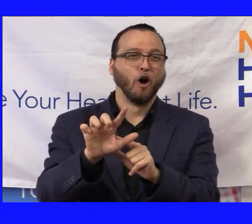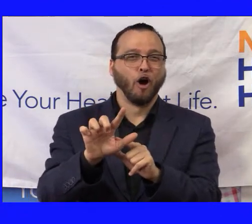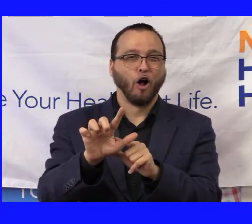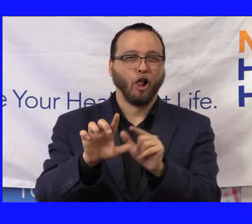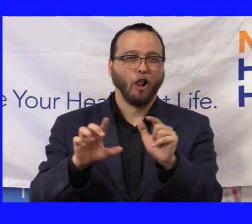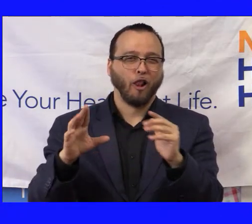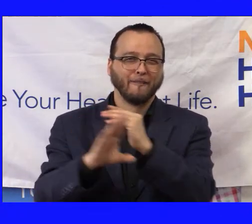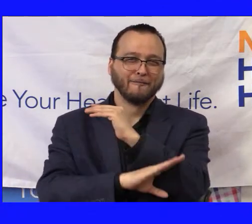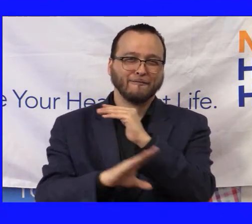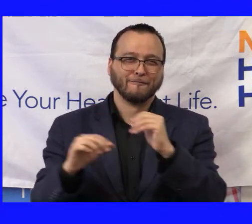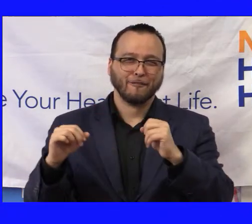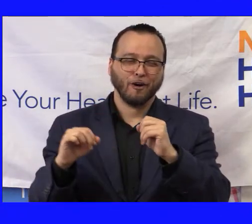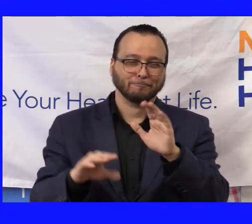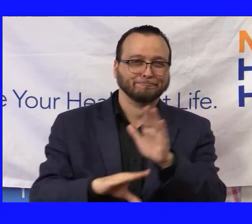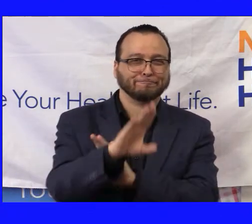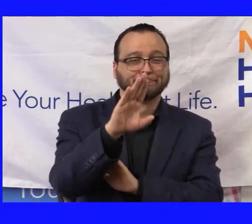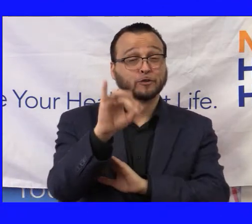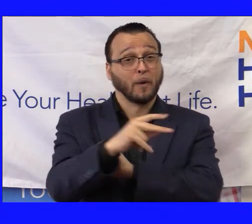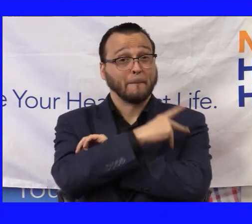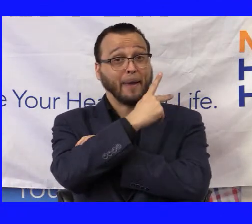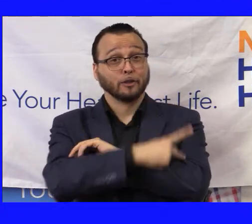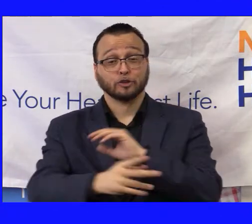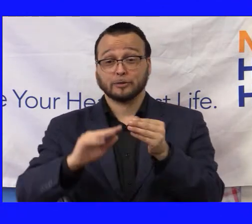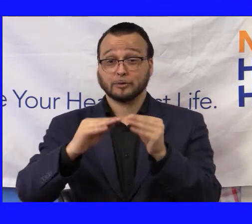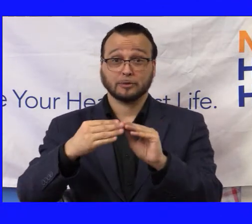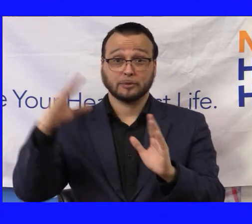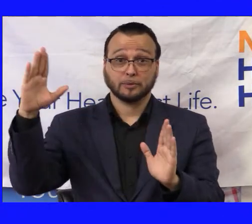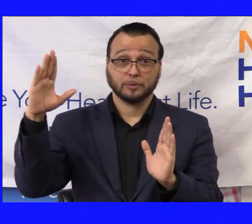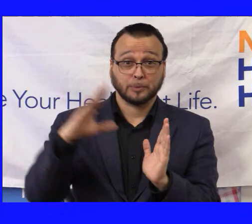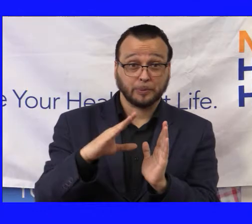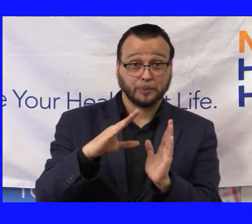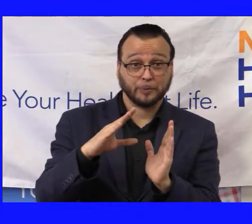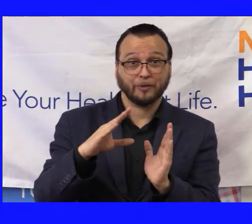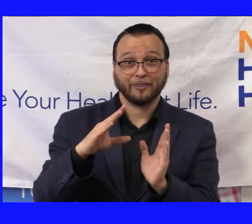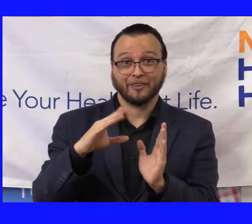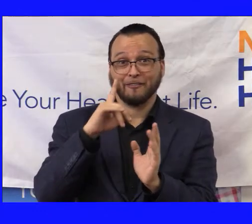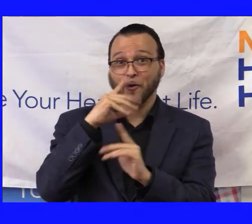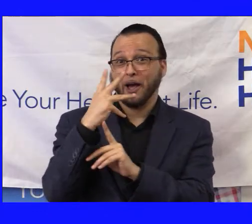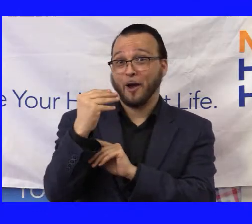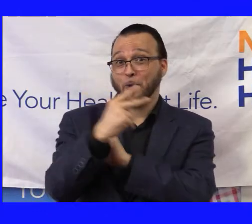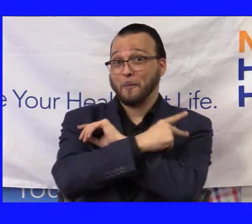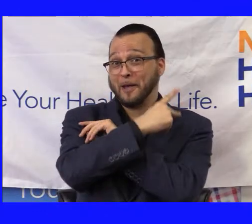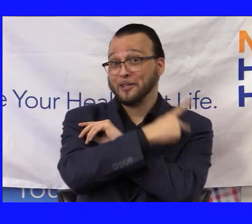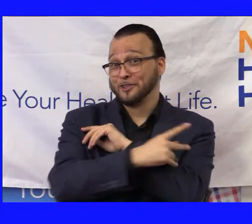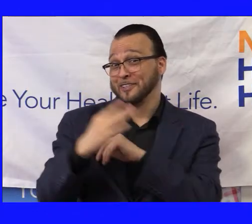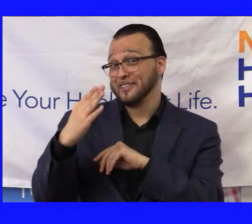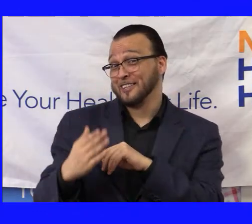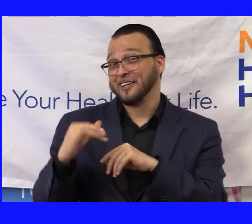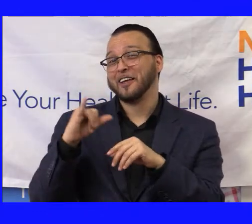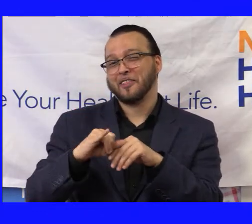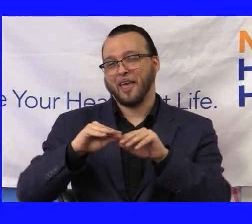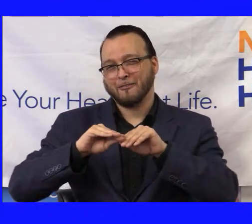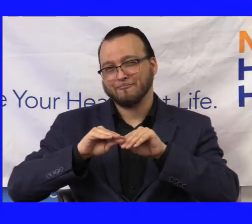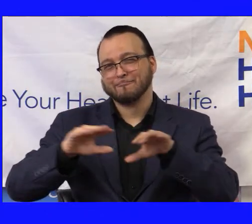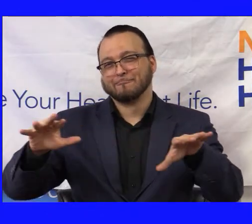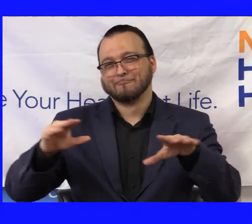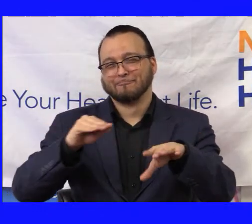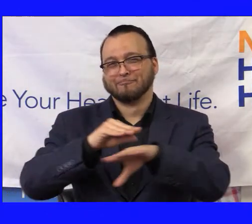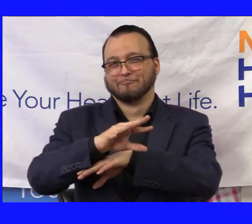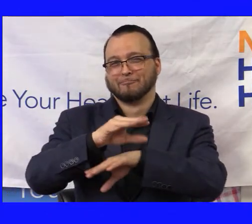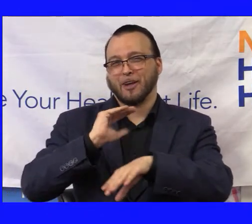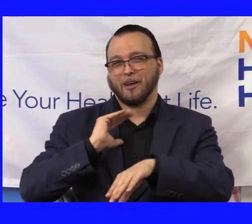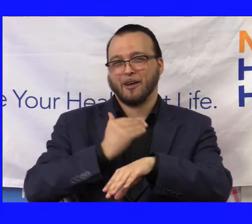volumes declined through that period on the outpatient side, and that did have an impact across a number of